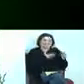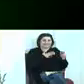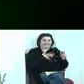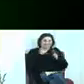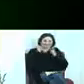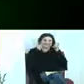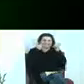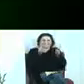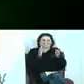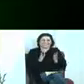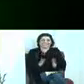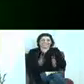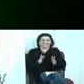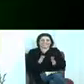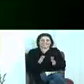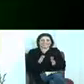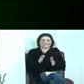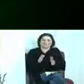my